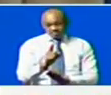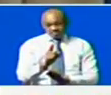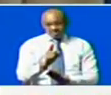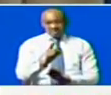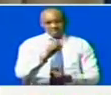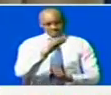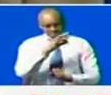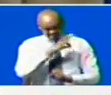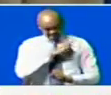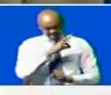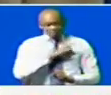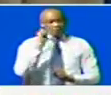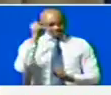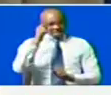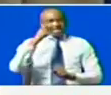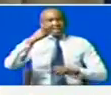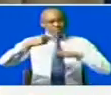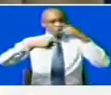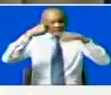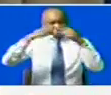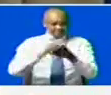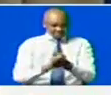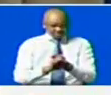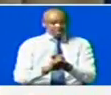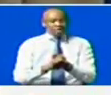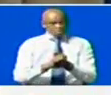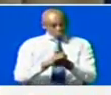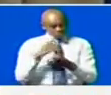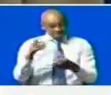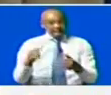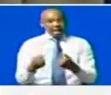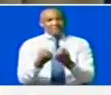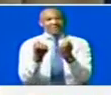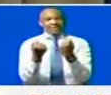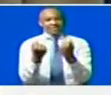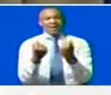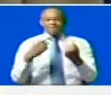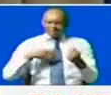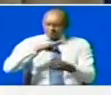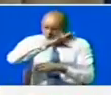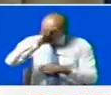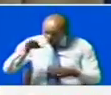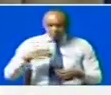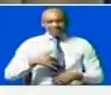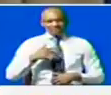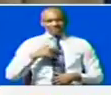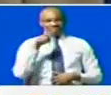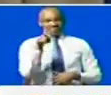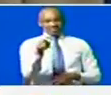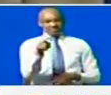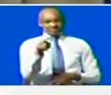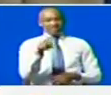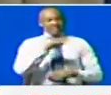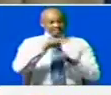benefits of our nation's progress are felt by every Kenyan, and that